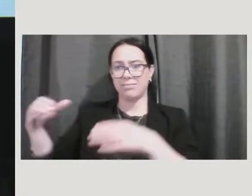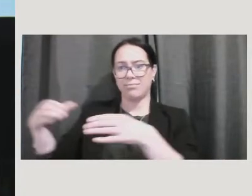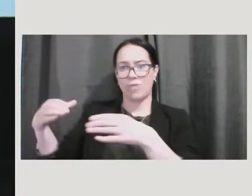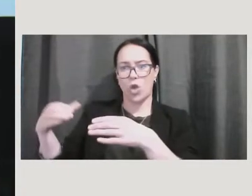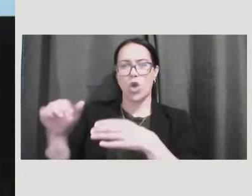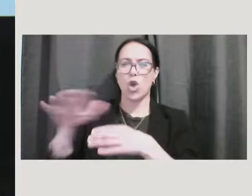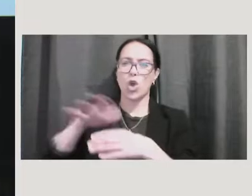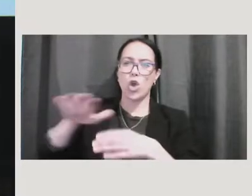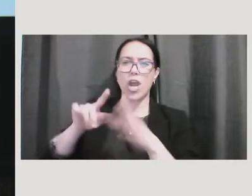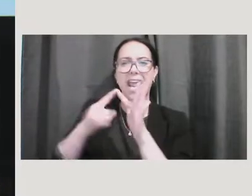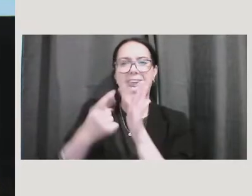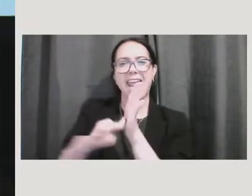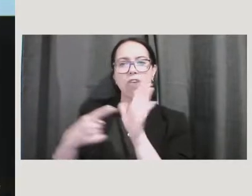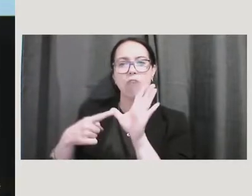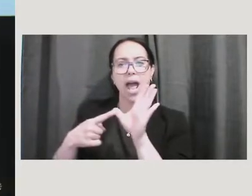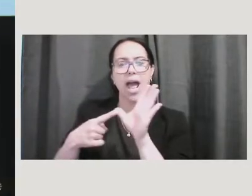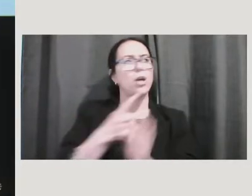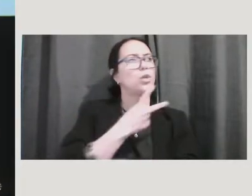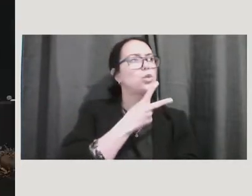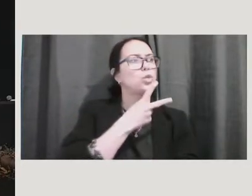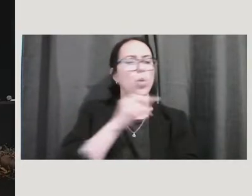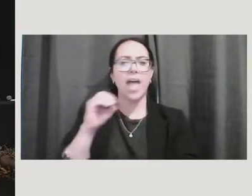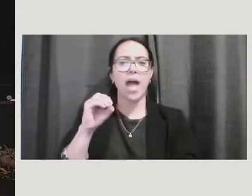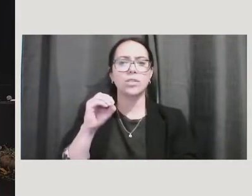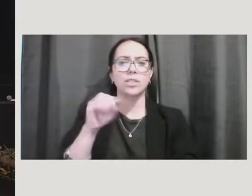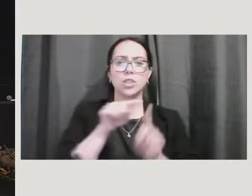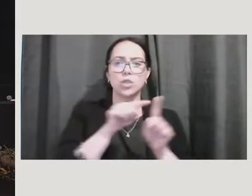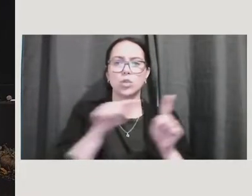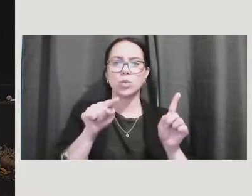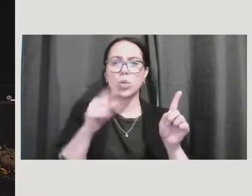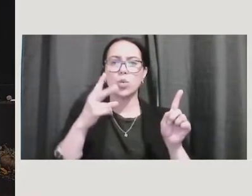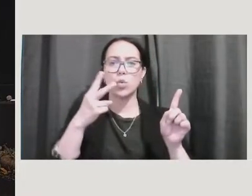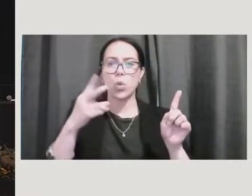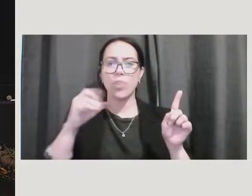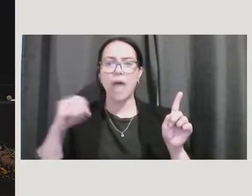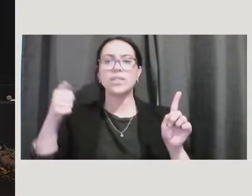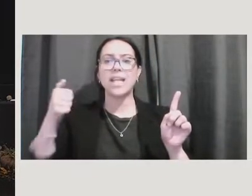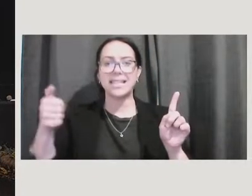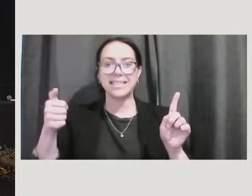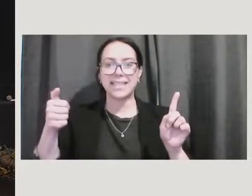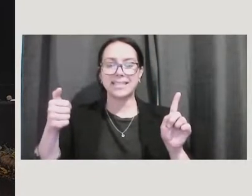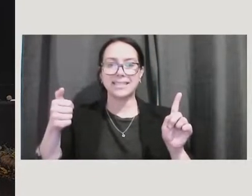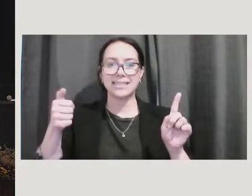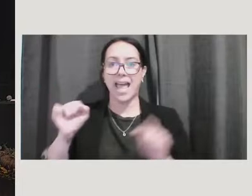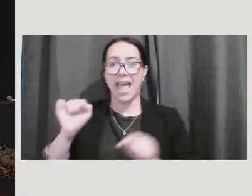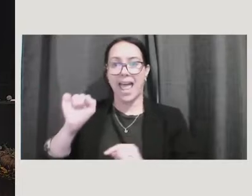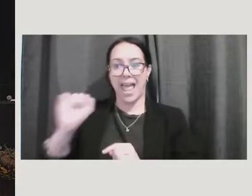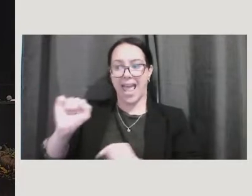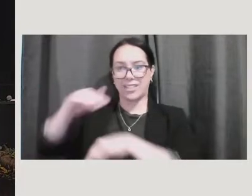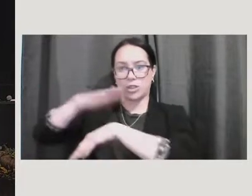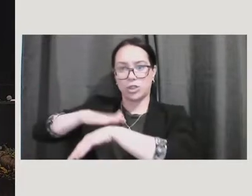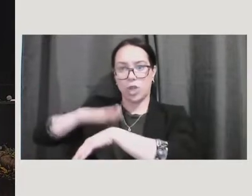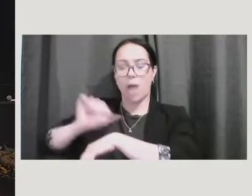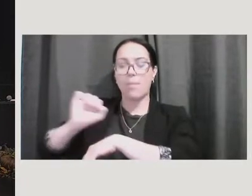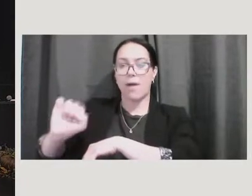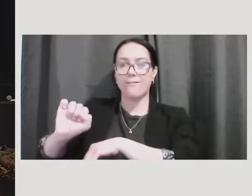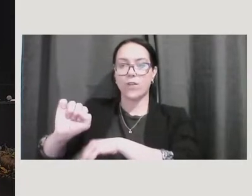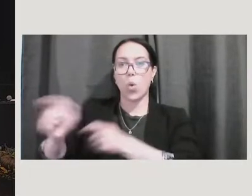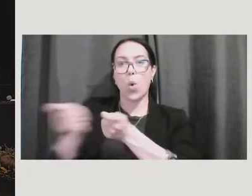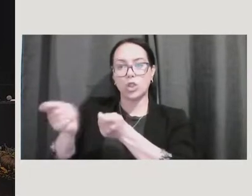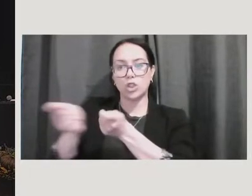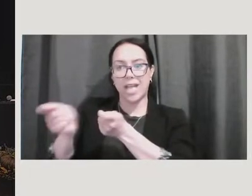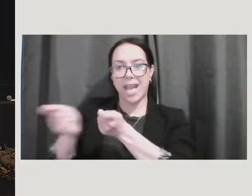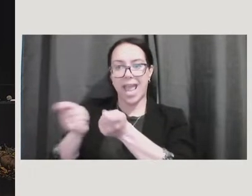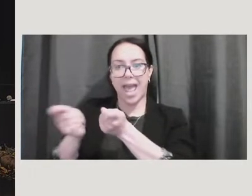2000 to 2006 I think was your era as chair uh as part of the infrastructure of governance at creative